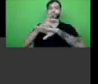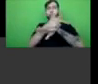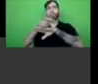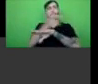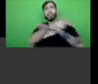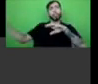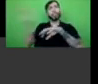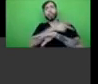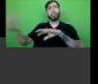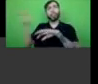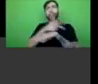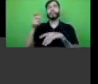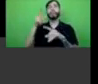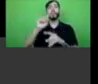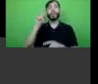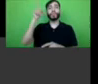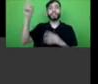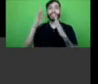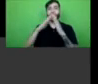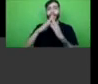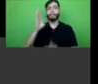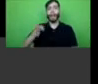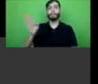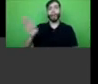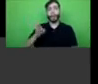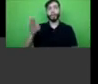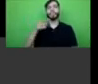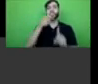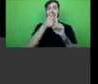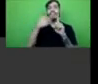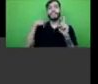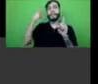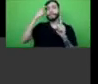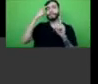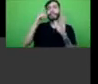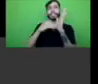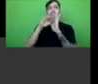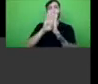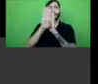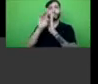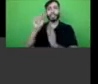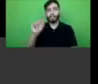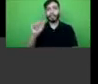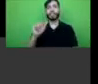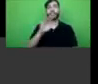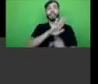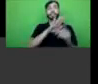disability. His death sparked the Baltimore uprising of 2015.